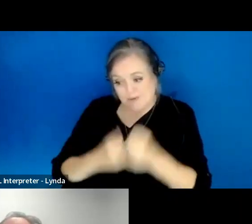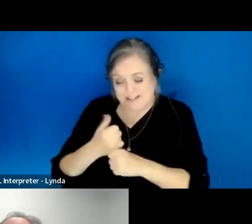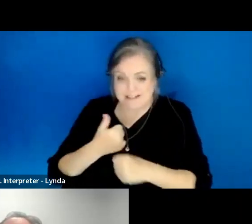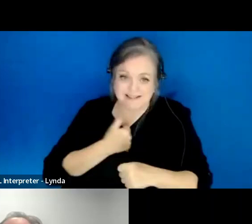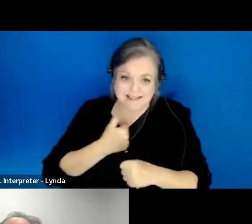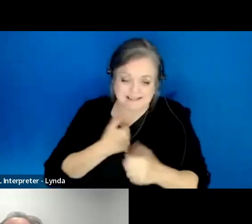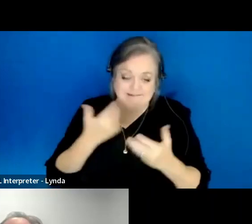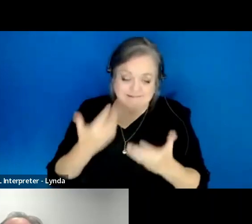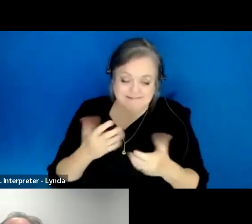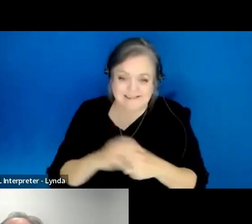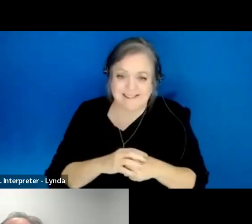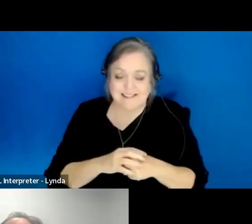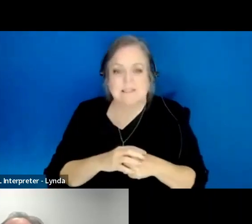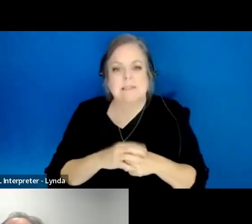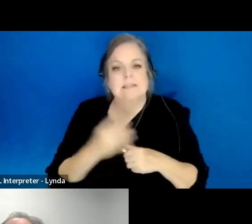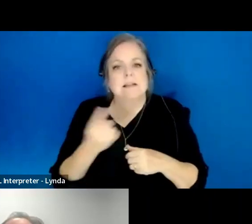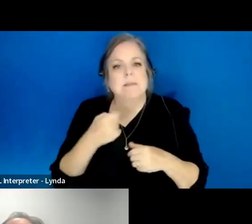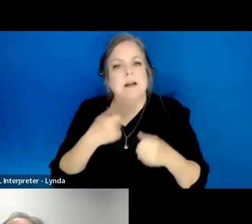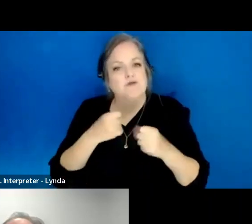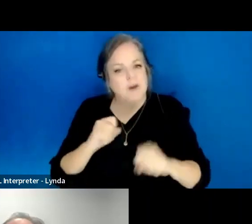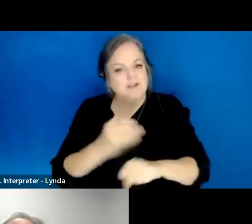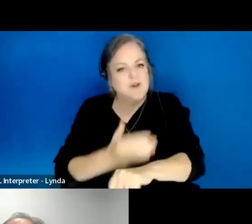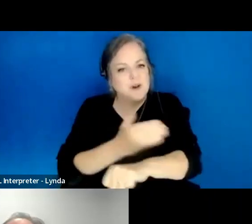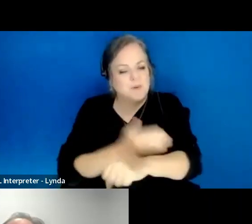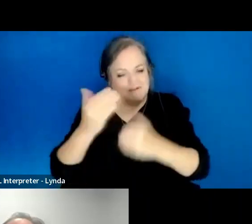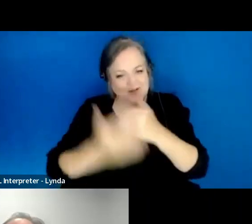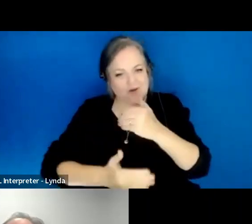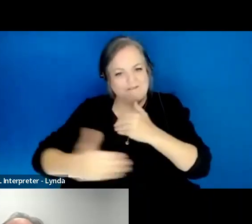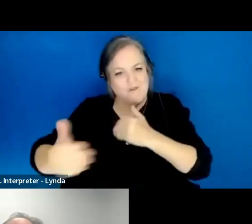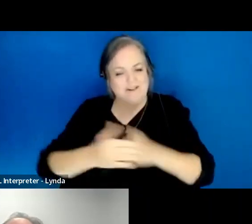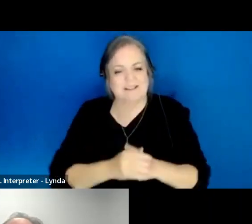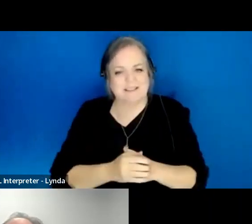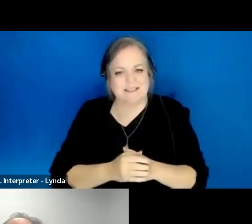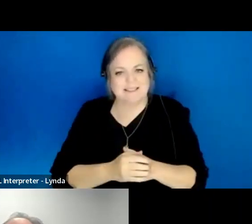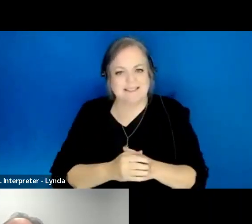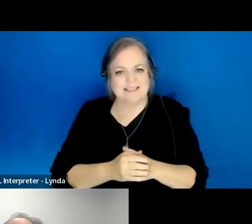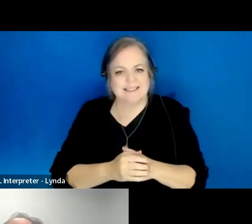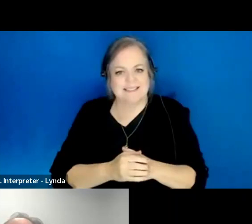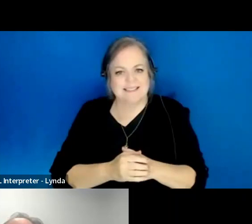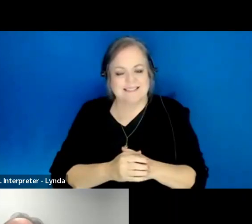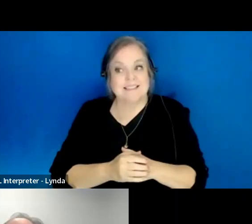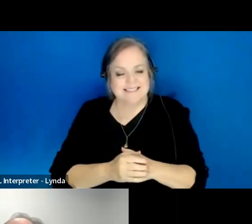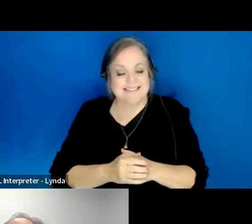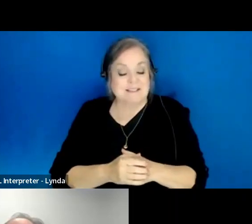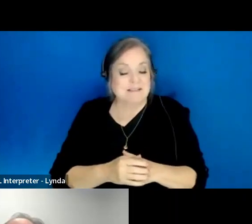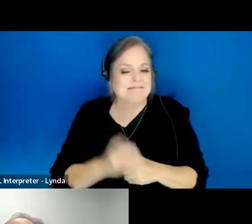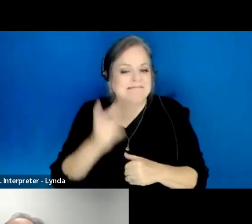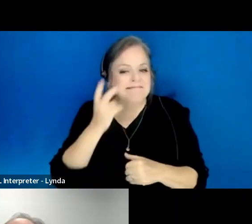and it's something I'm trying to improve going forward. So we'll to be determined,